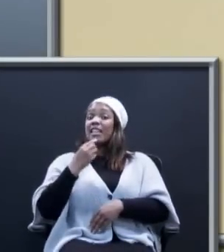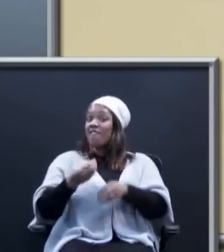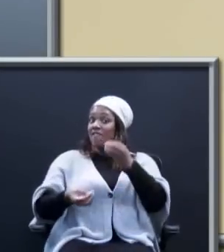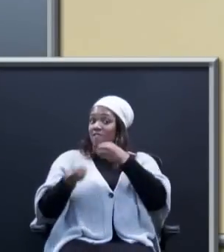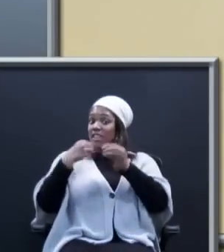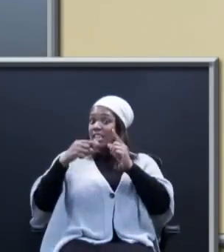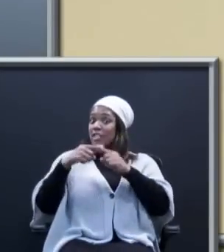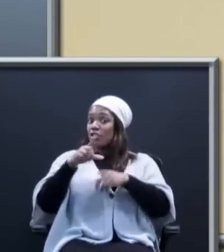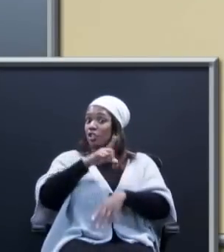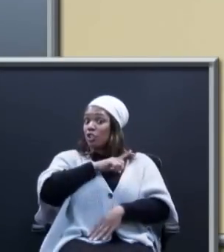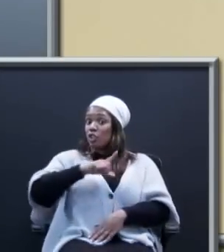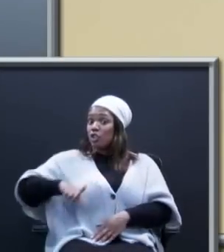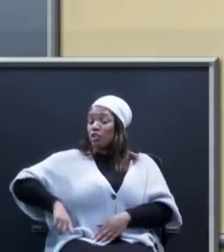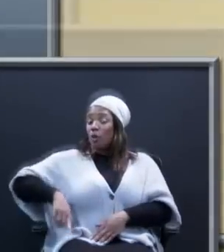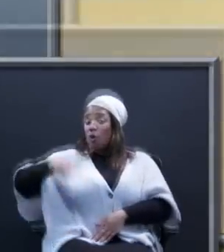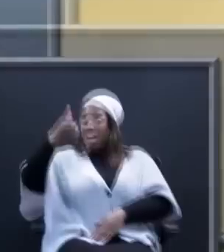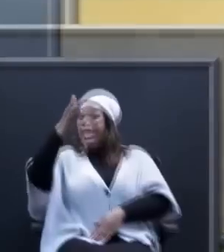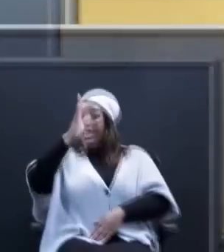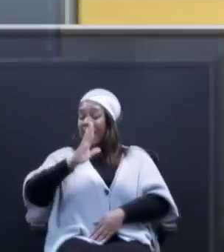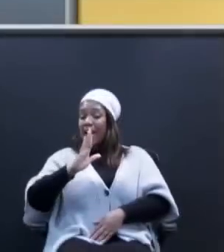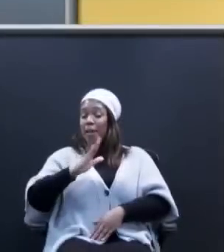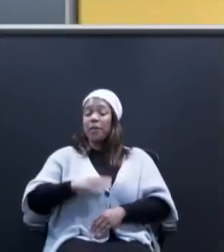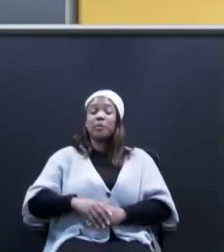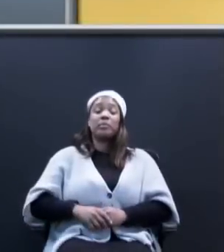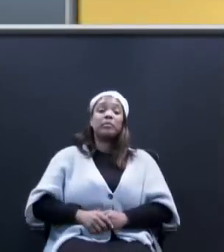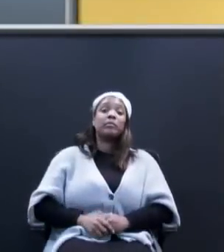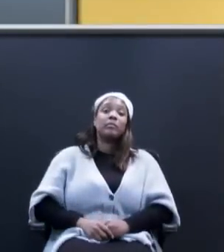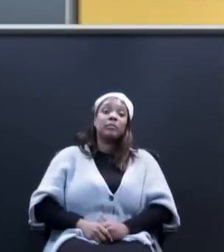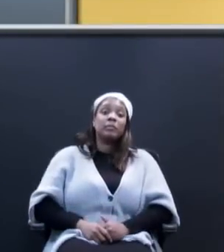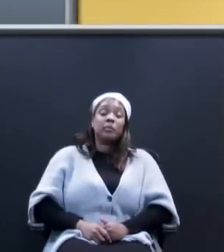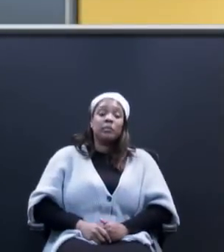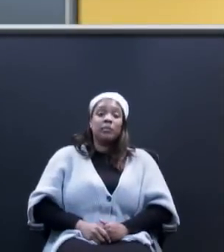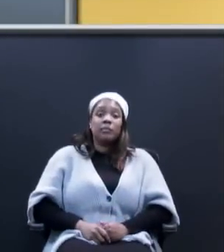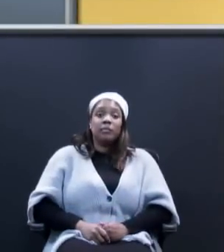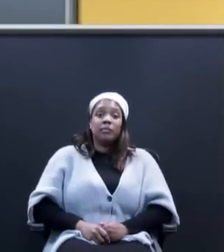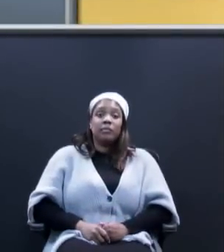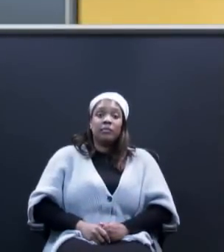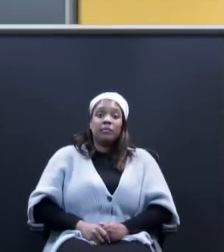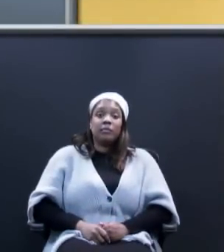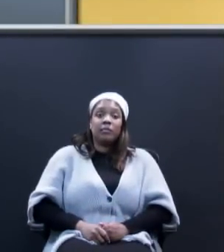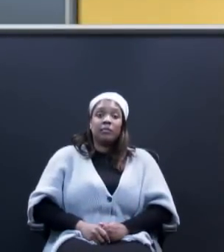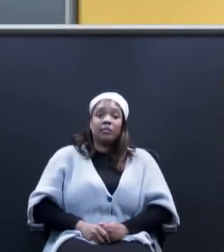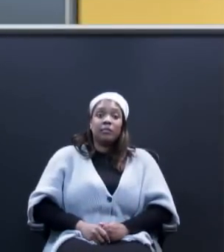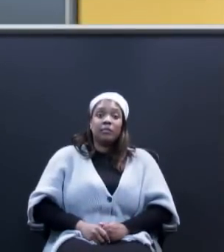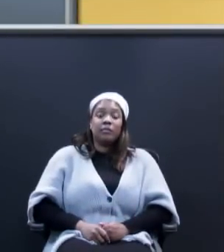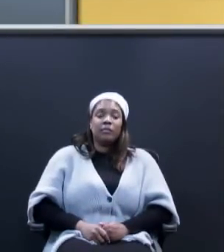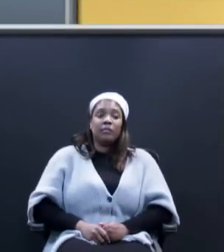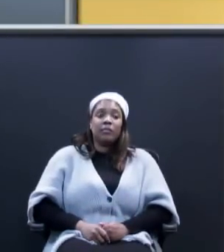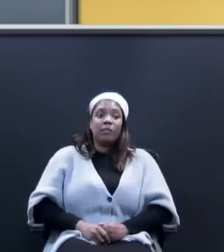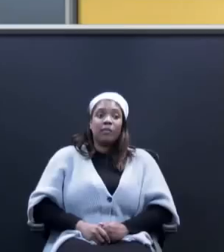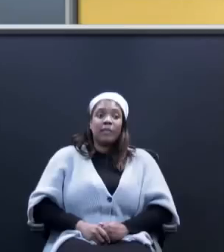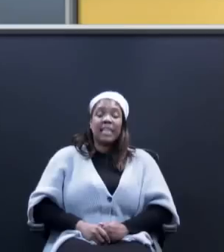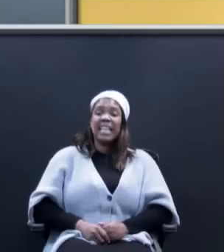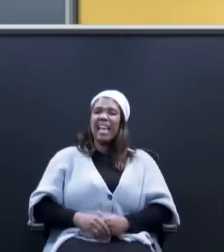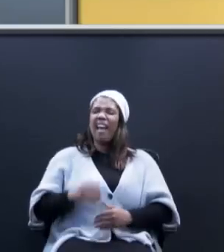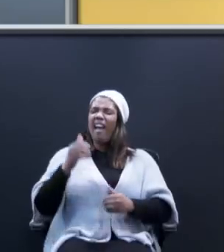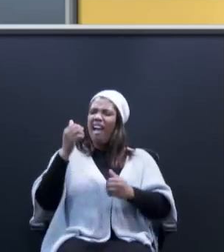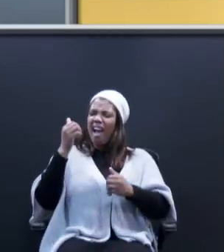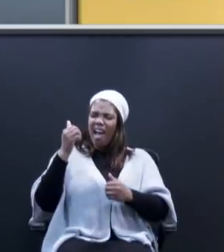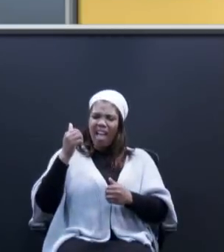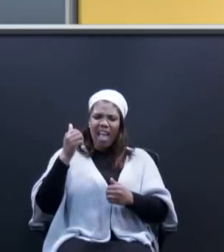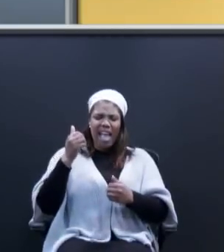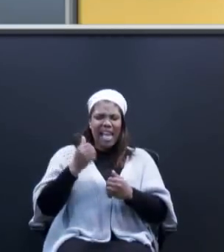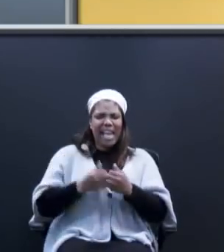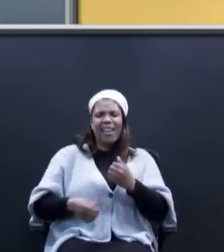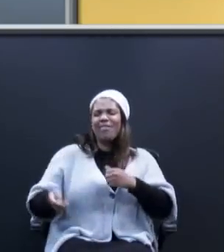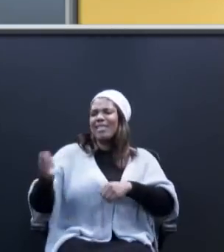God. Seven days shall you keep a solemn feast to the Lord your God. Mm-hmm. Seven days, it's a solemn feast, because right. All feasts